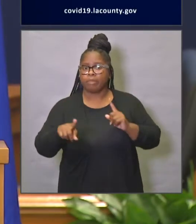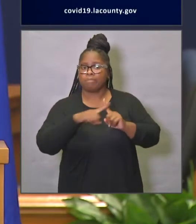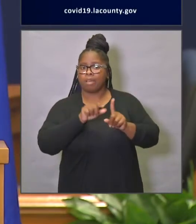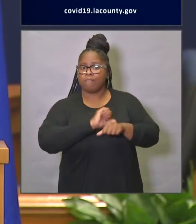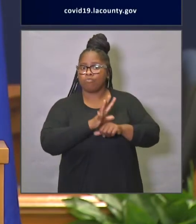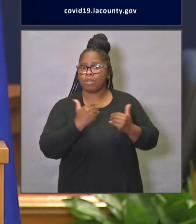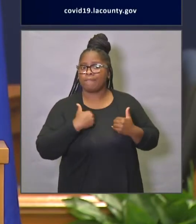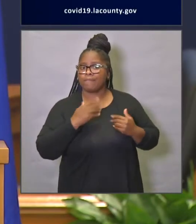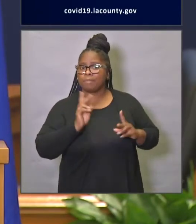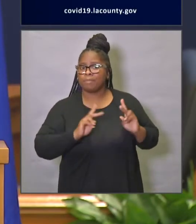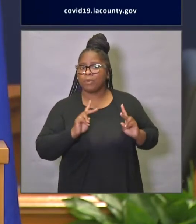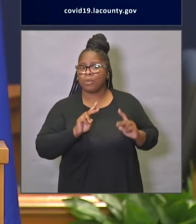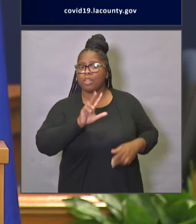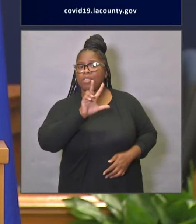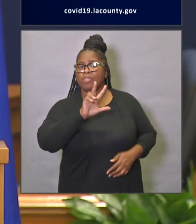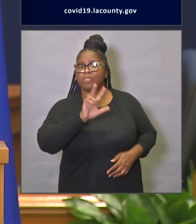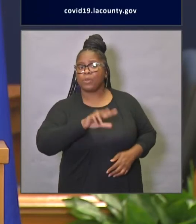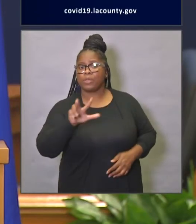institutional settings is